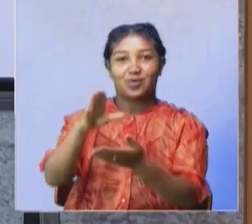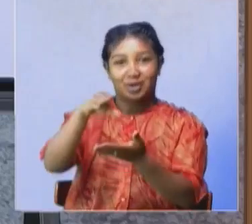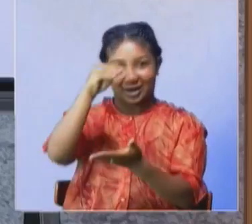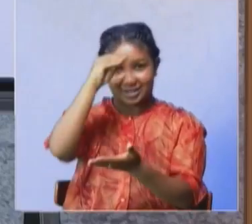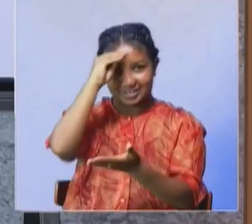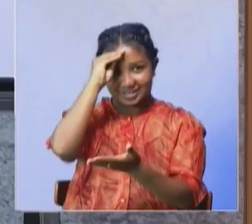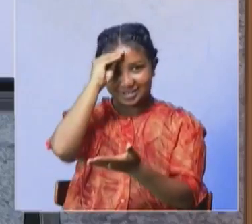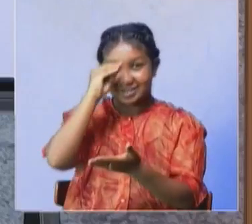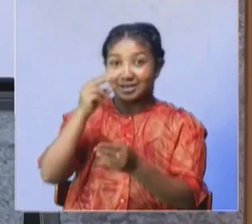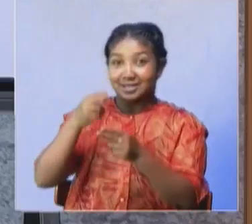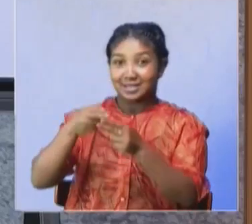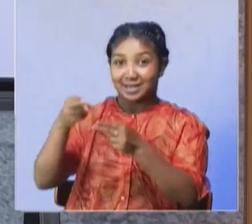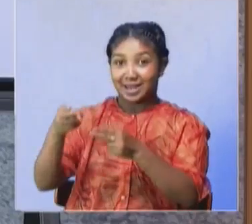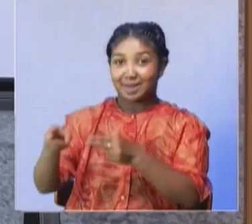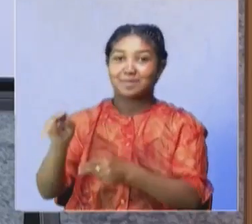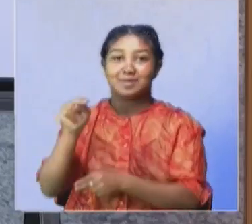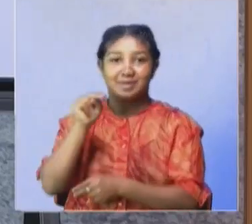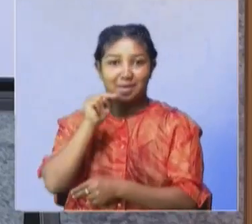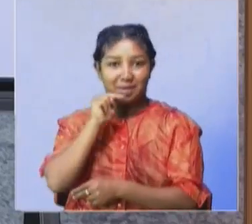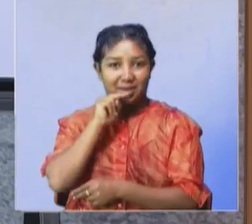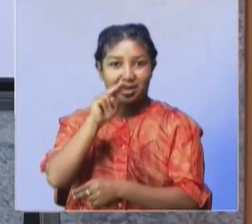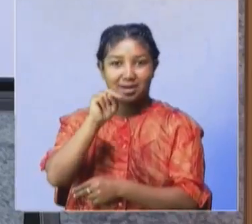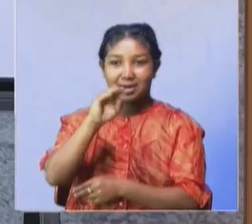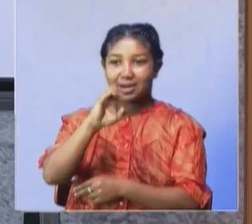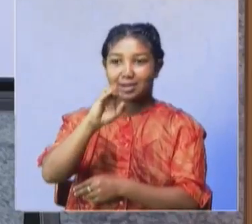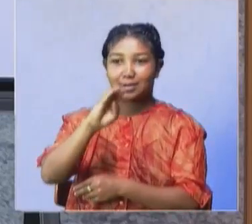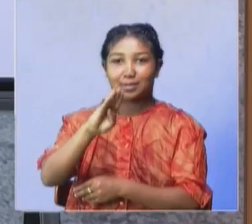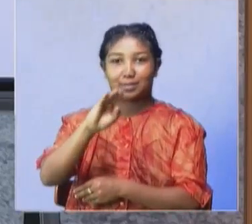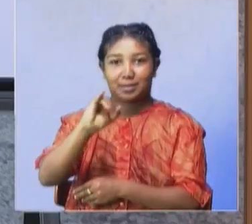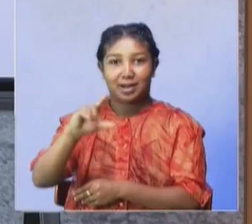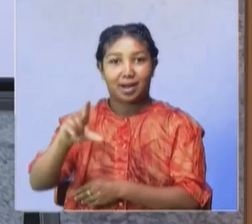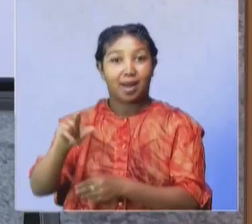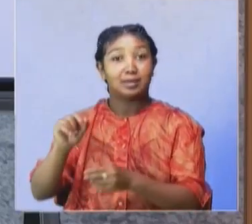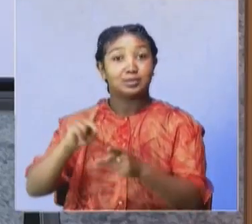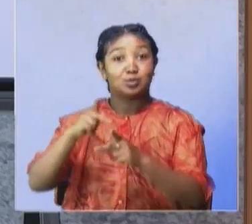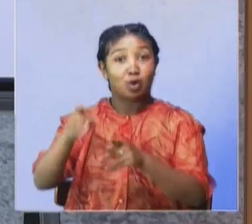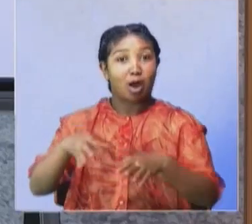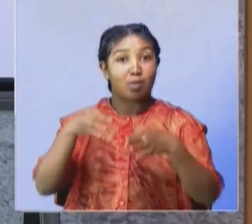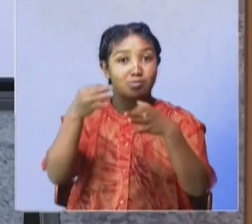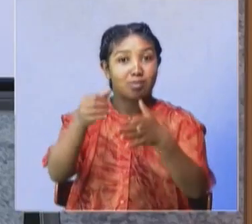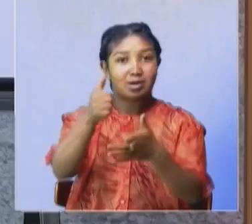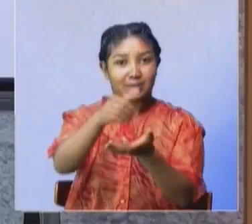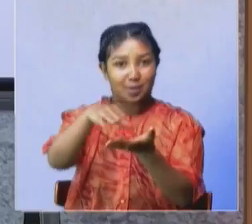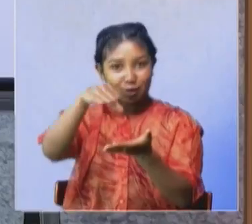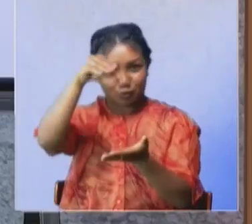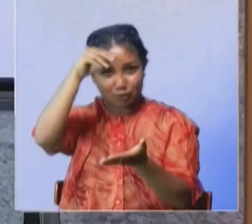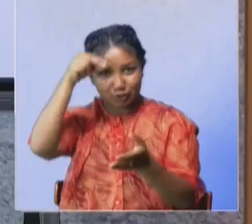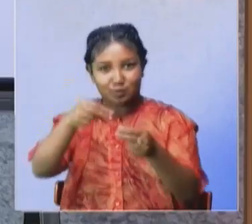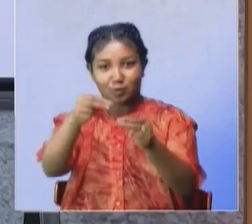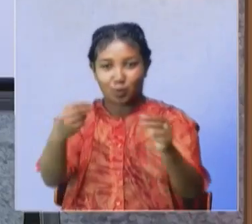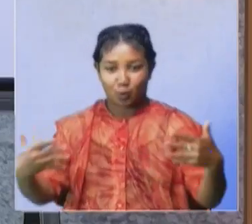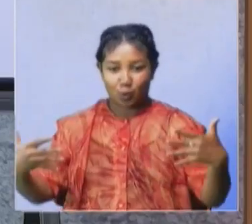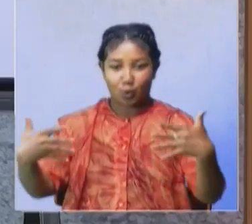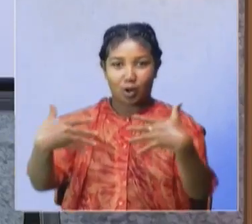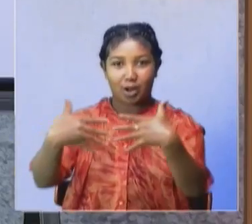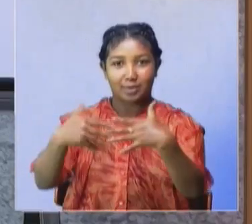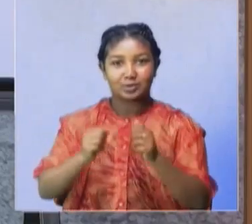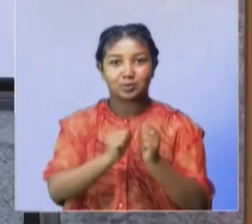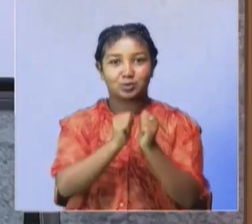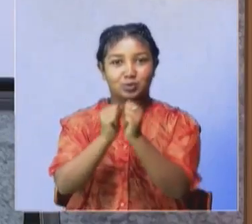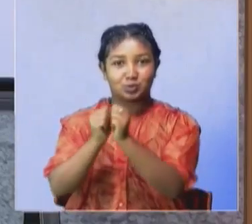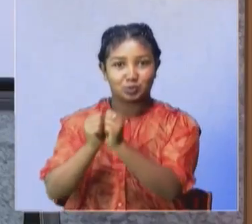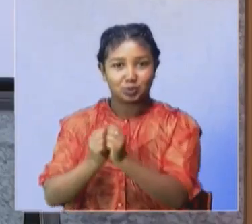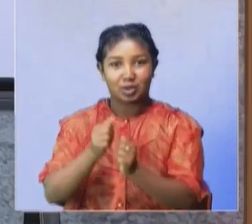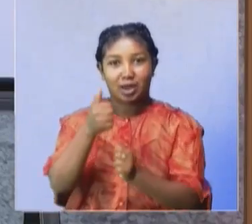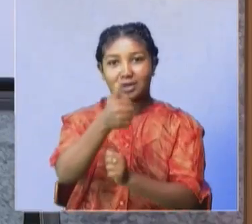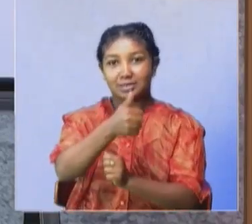lesson. I am Miss Nabila. This program is brought to you by City Government of Addis Ababa Education Bureau with